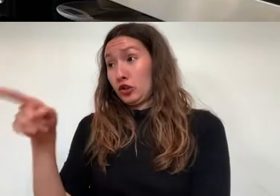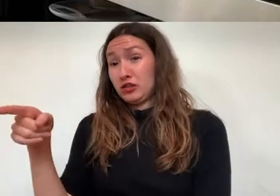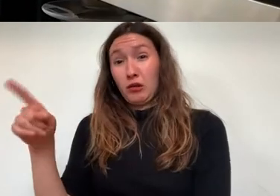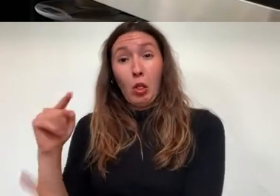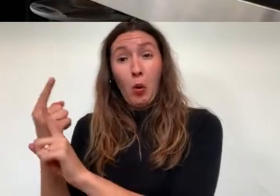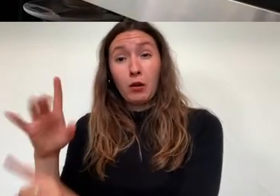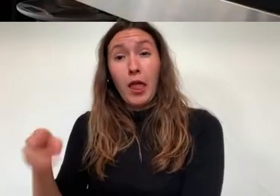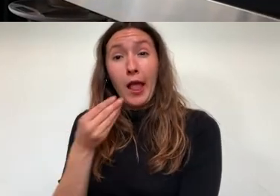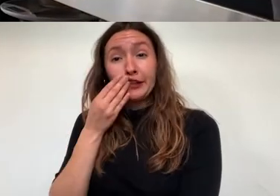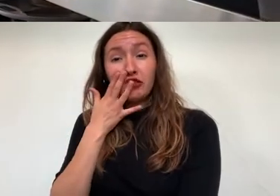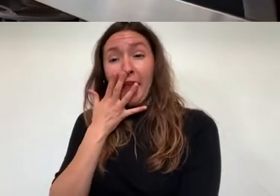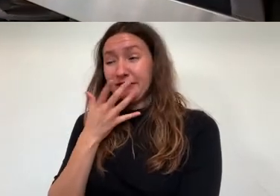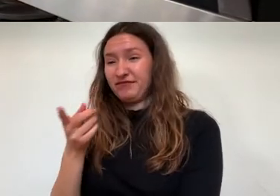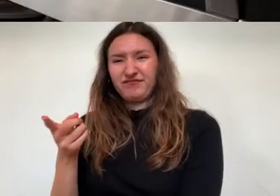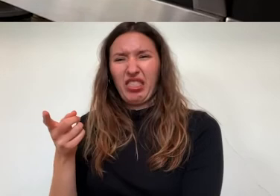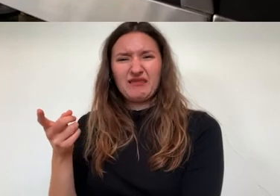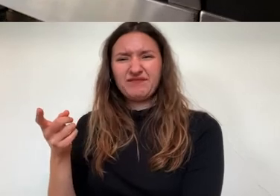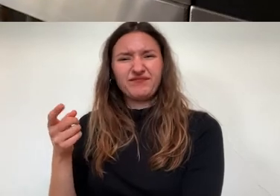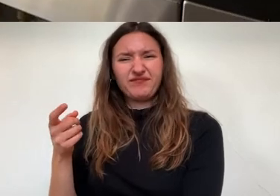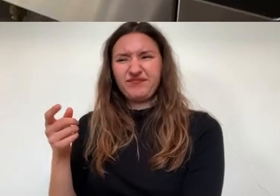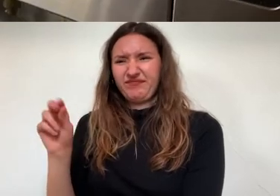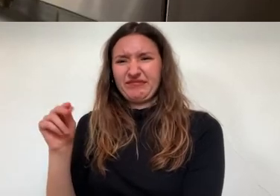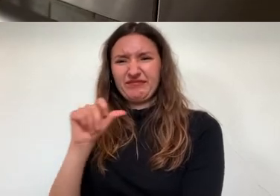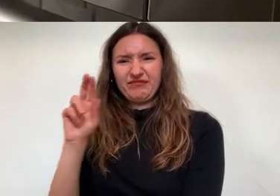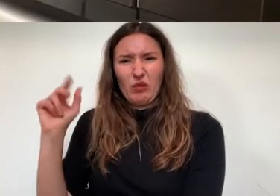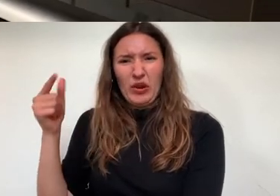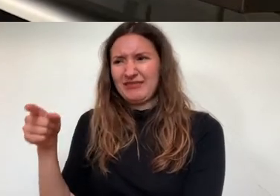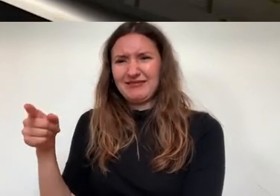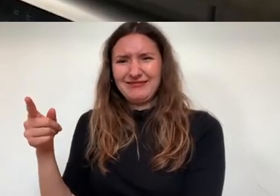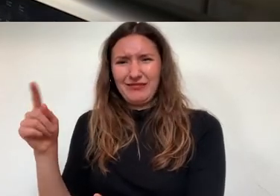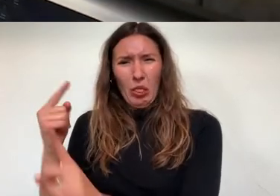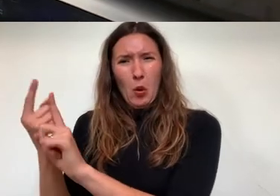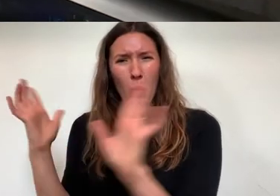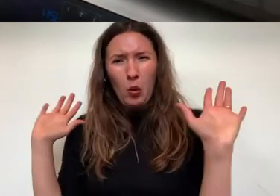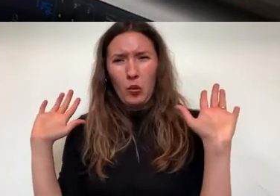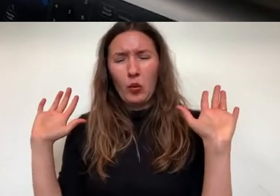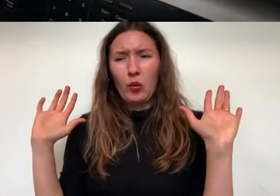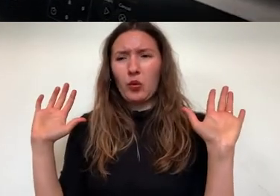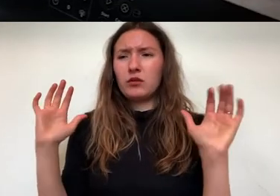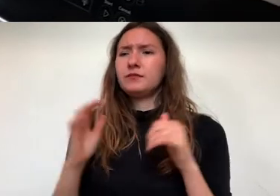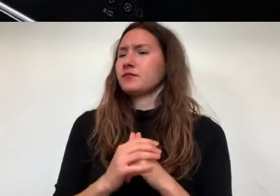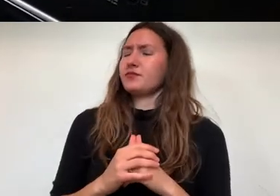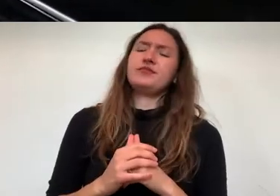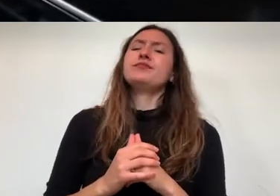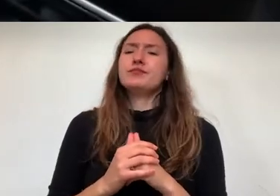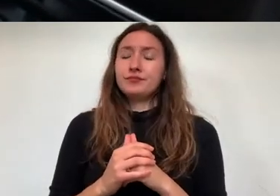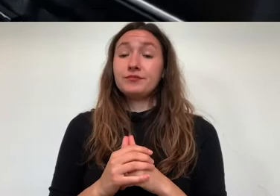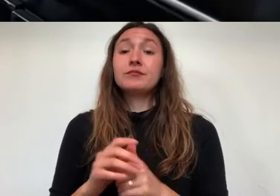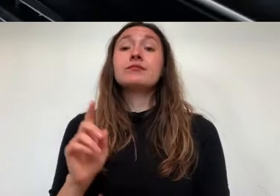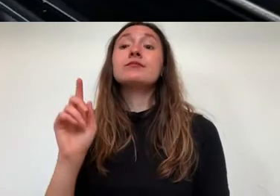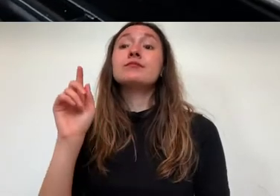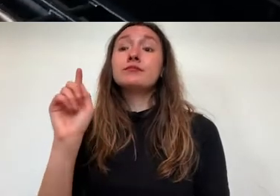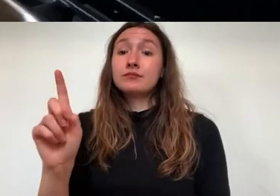its own is definitely not something that you want to just get into and start eating by